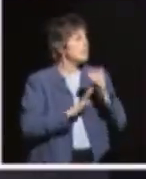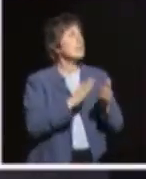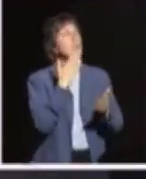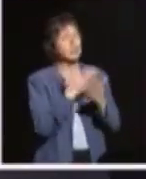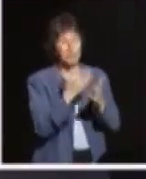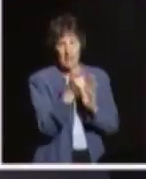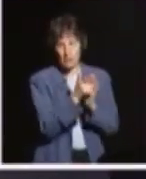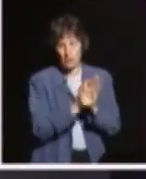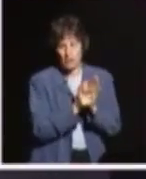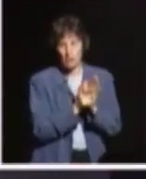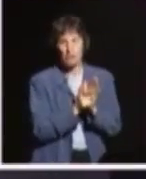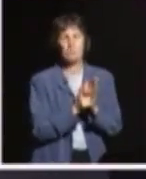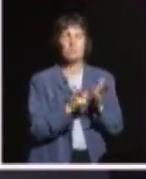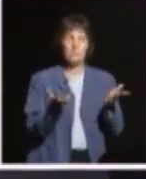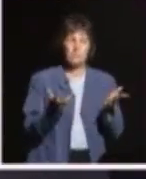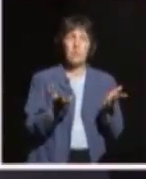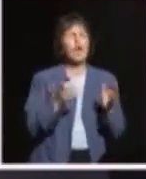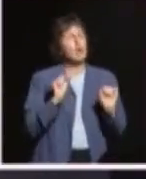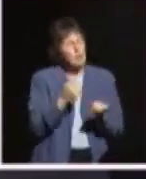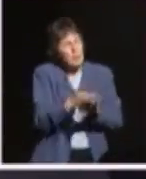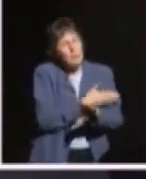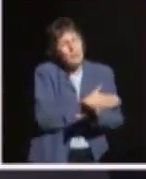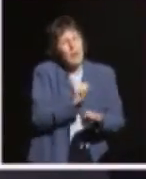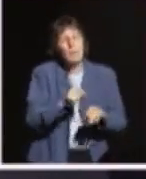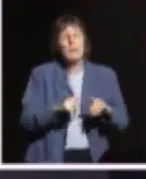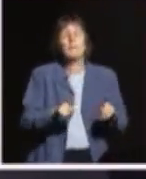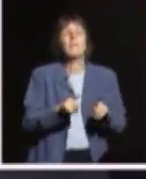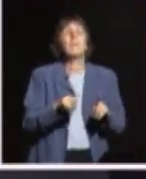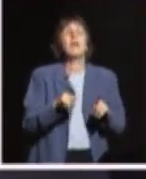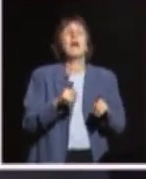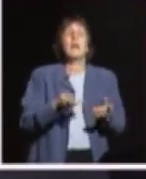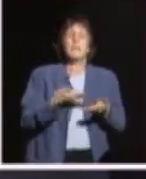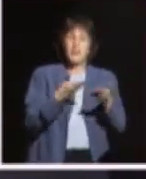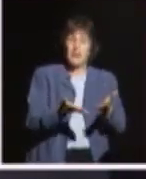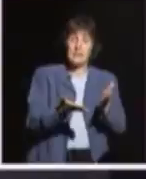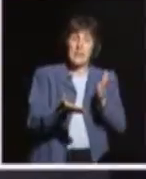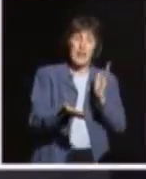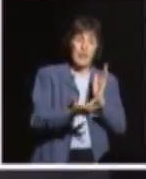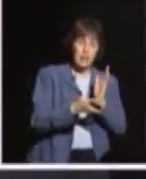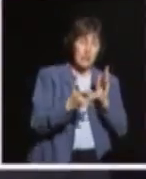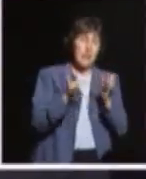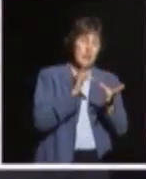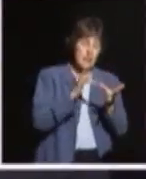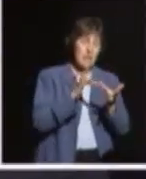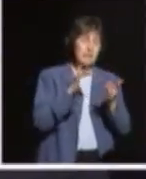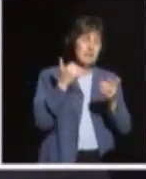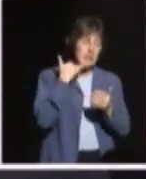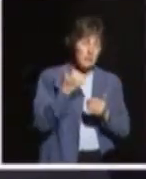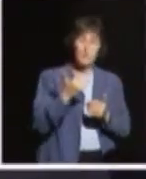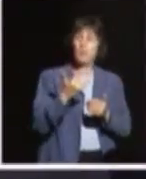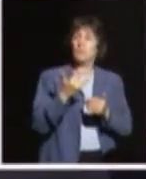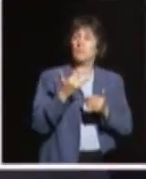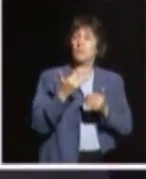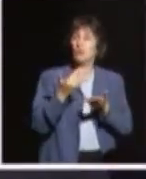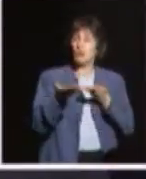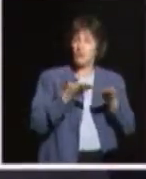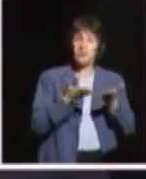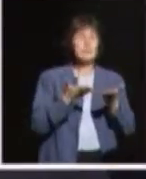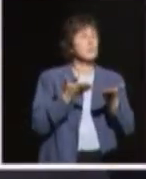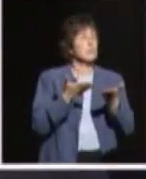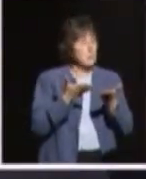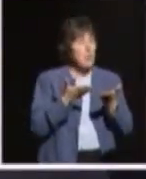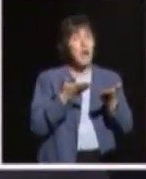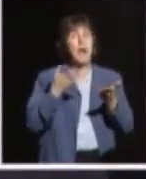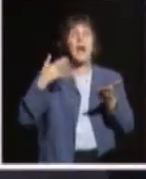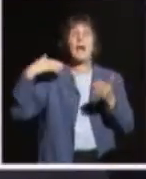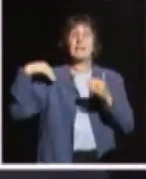ensures that the internet provided telephone services and video services would be accessible